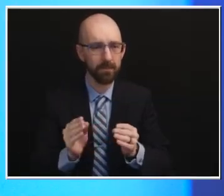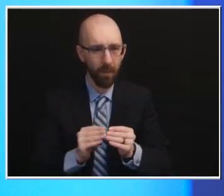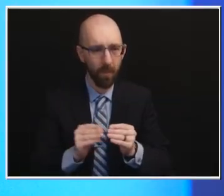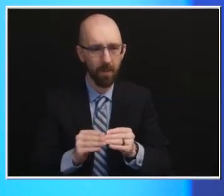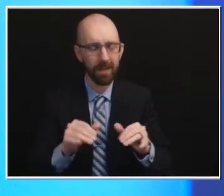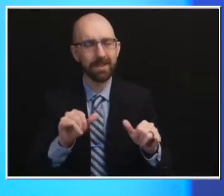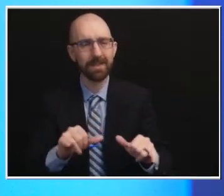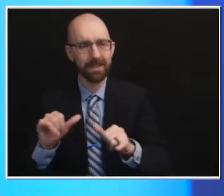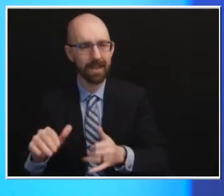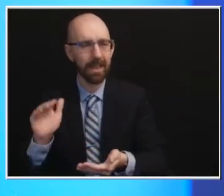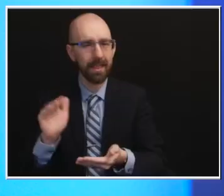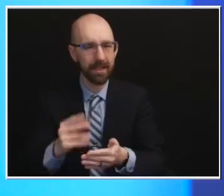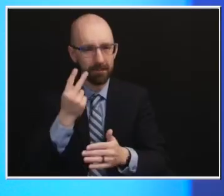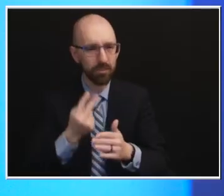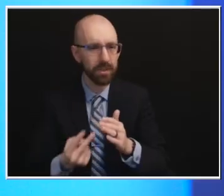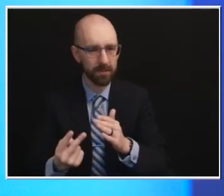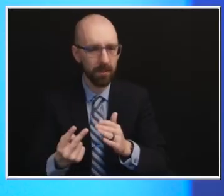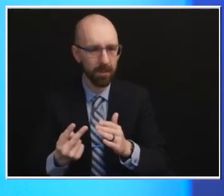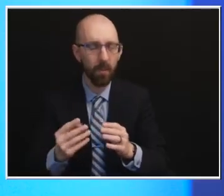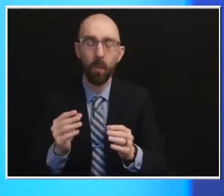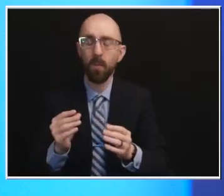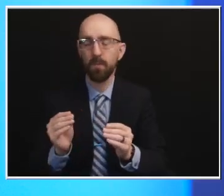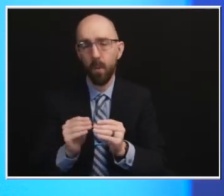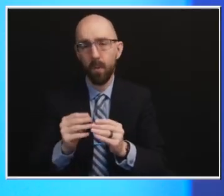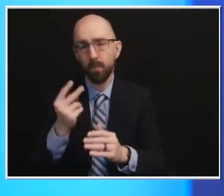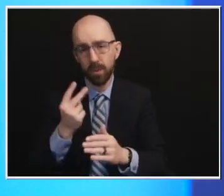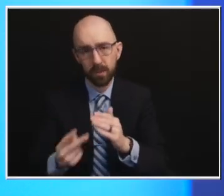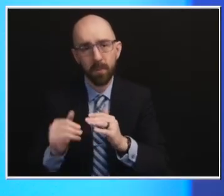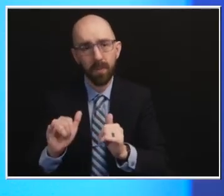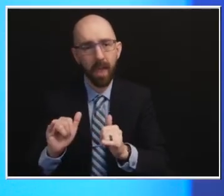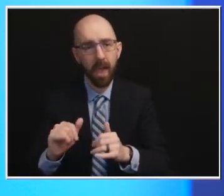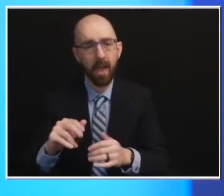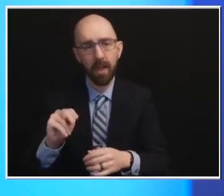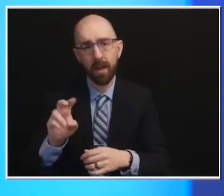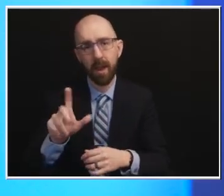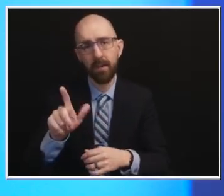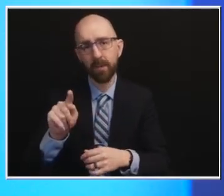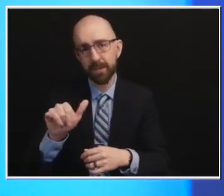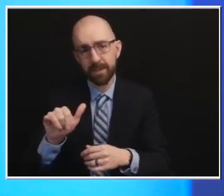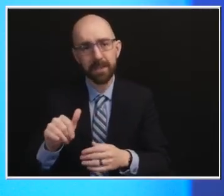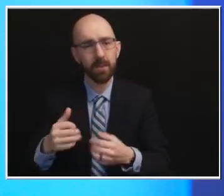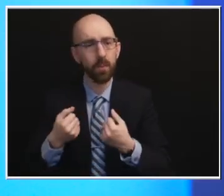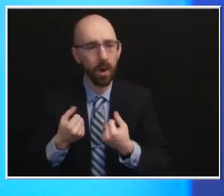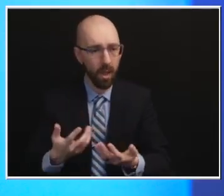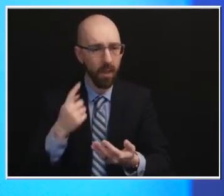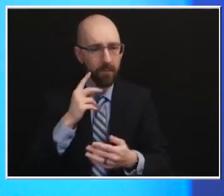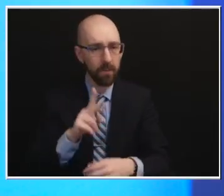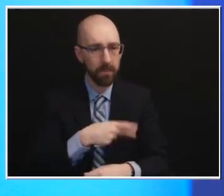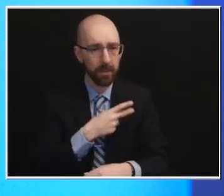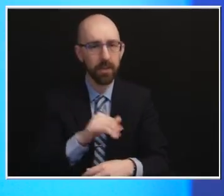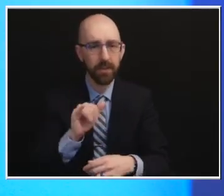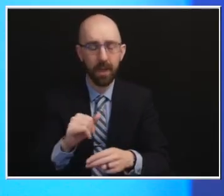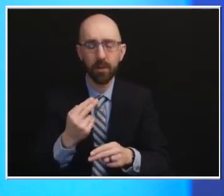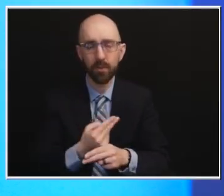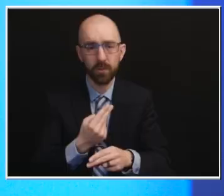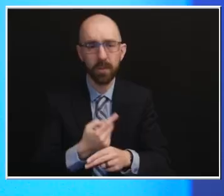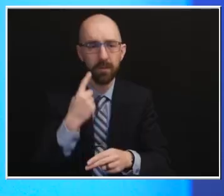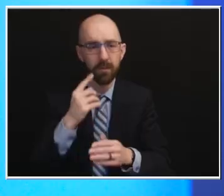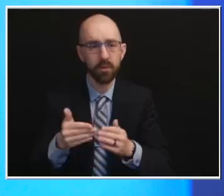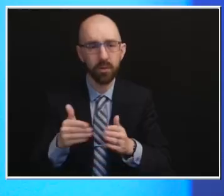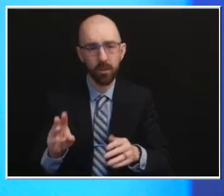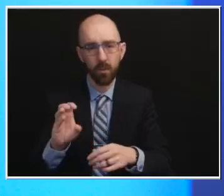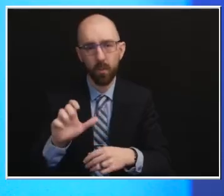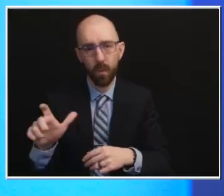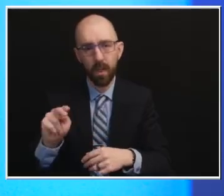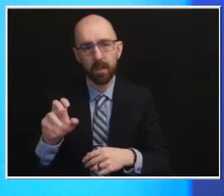less predictable, or more predictable, that the novelty might wear off. And so for patients that are using them for general wellness, they may just